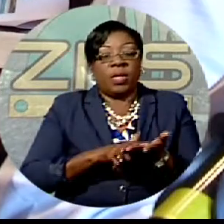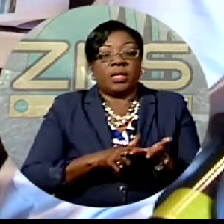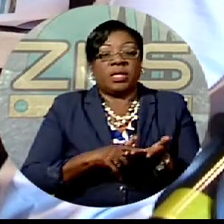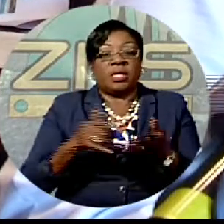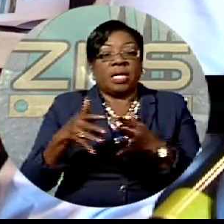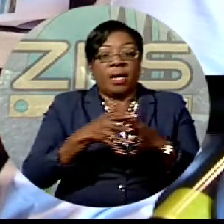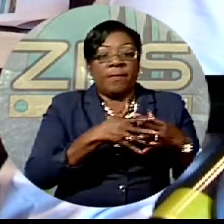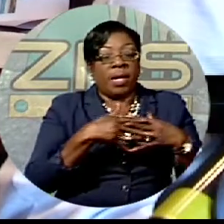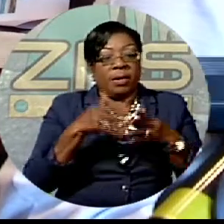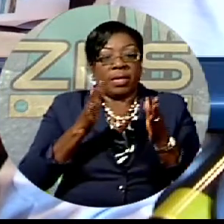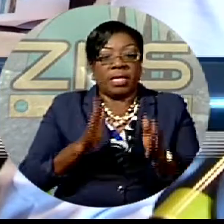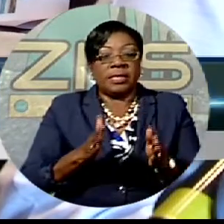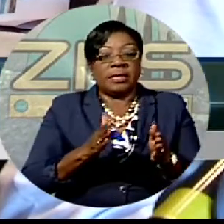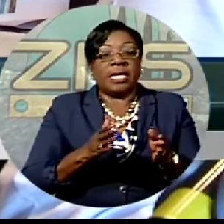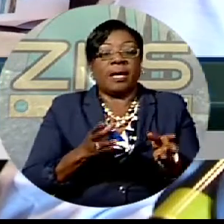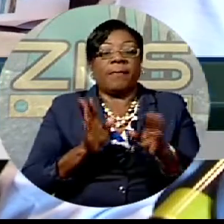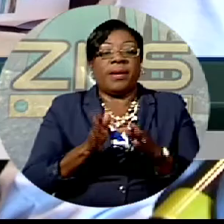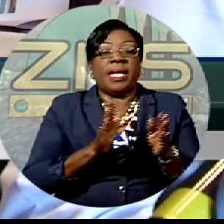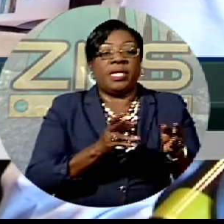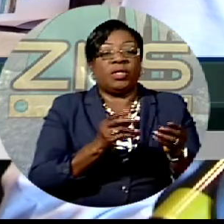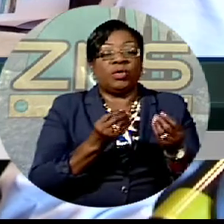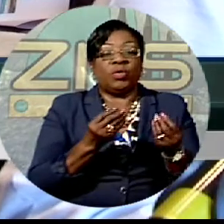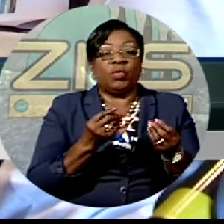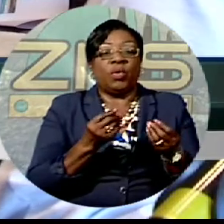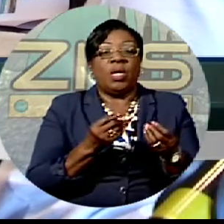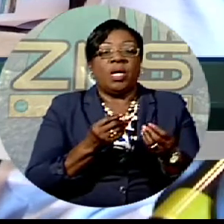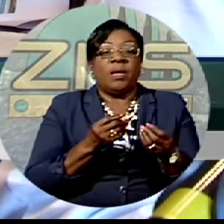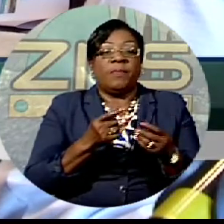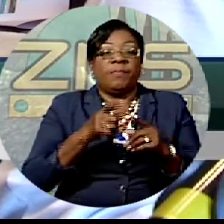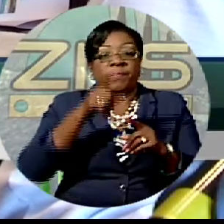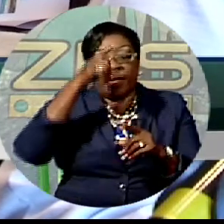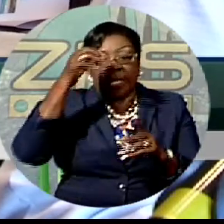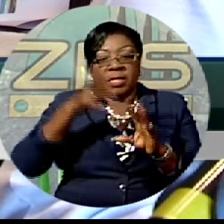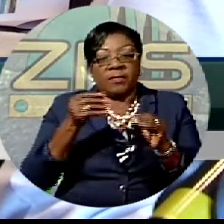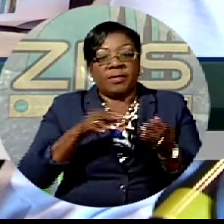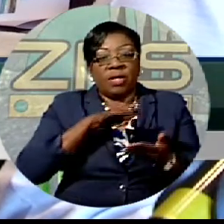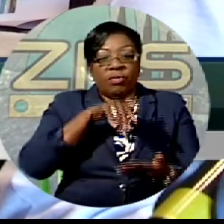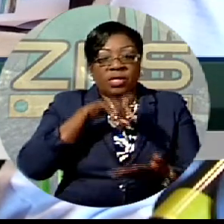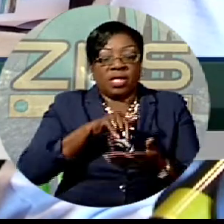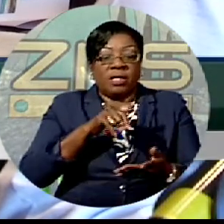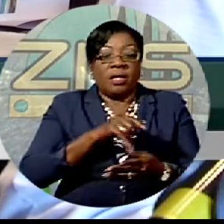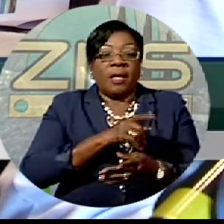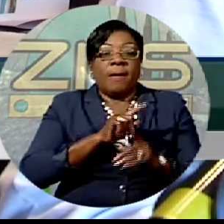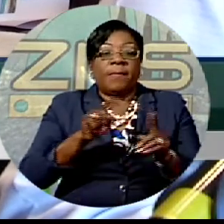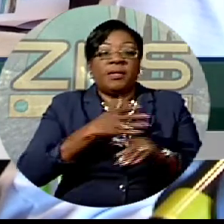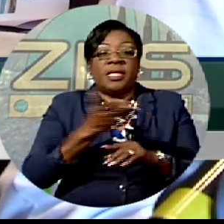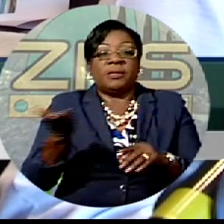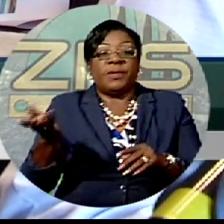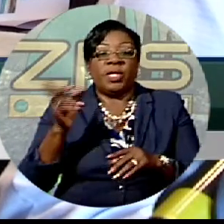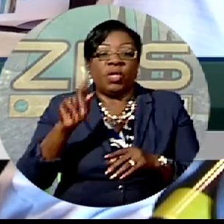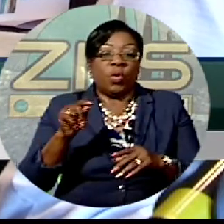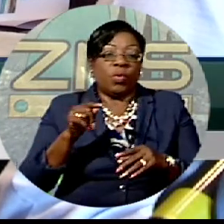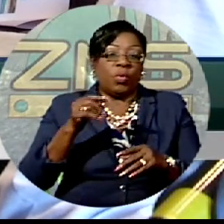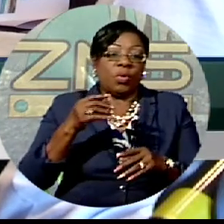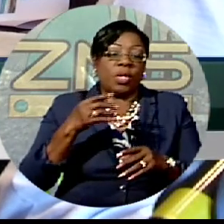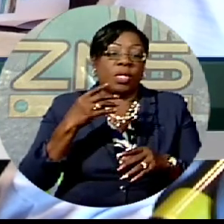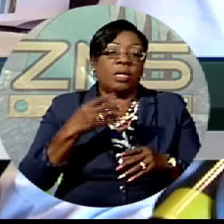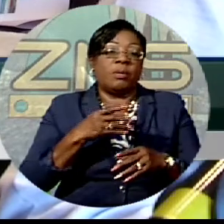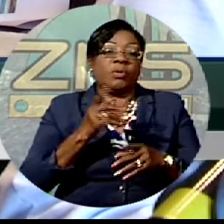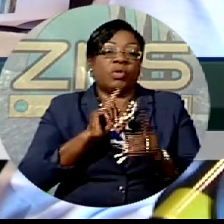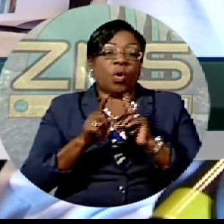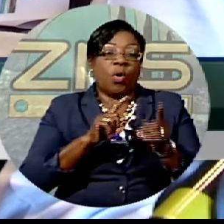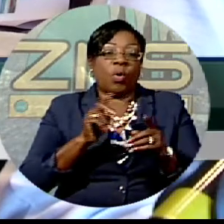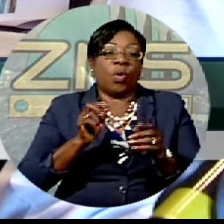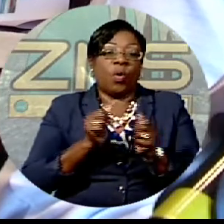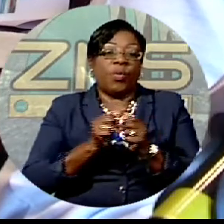Americans intend to do in terms of their research. But there has been no particular consideration on our